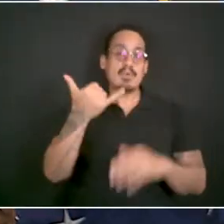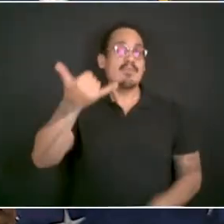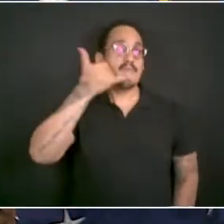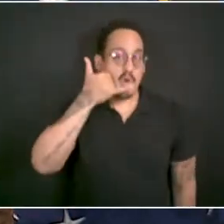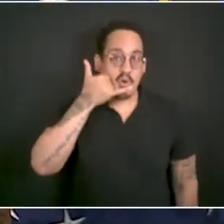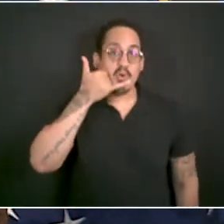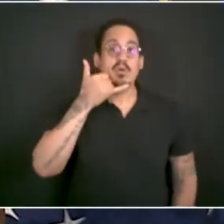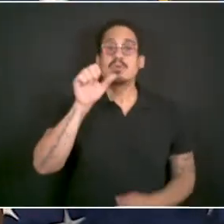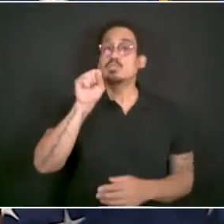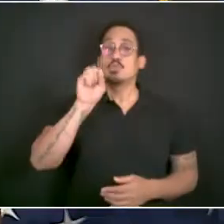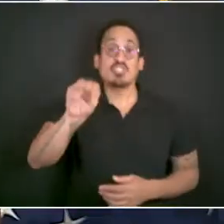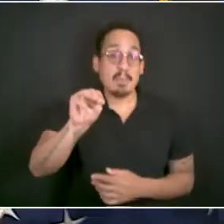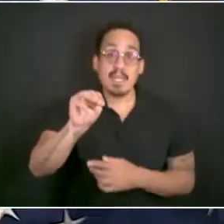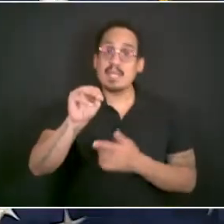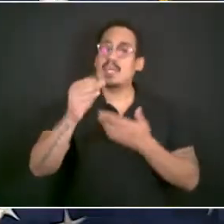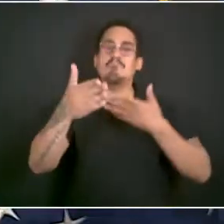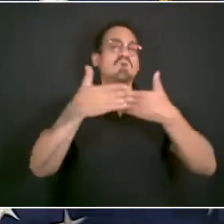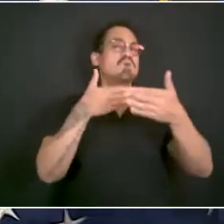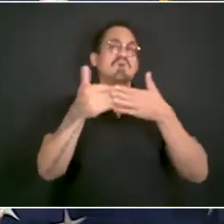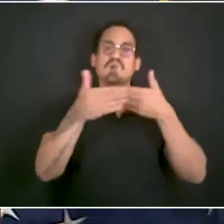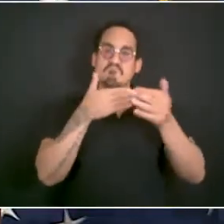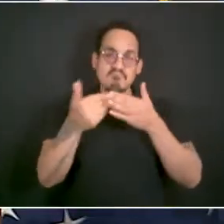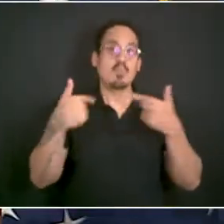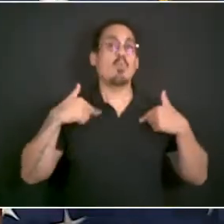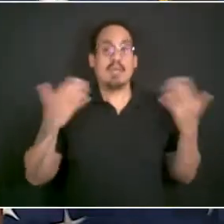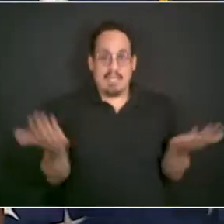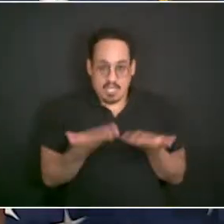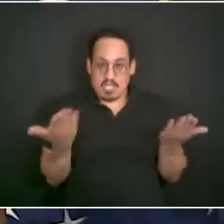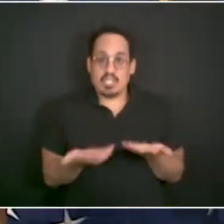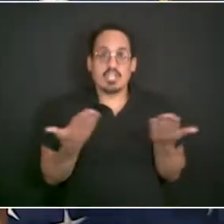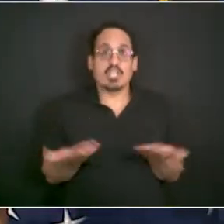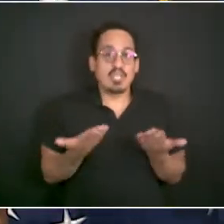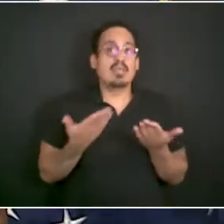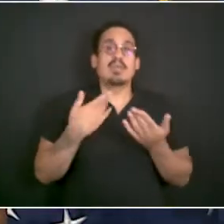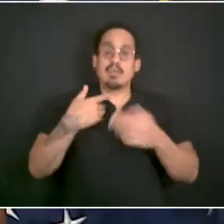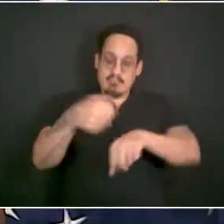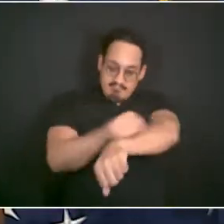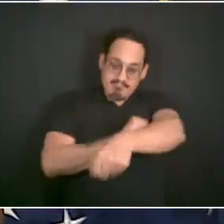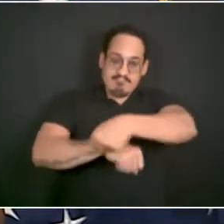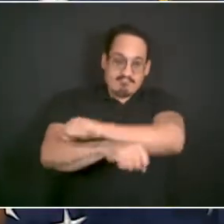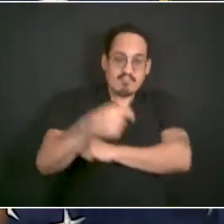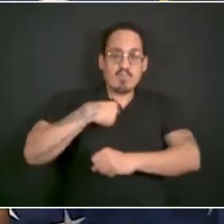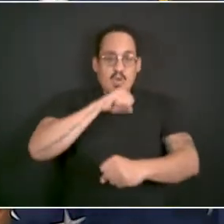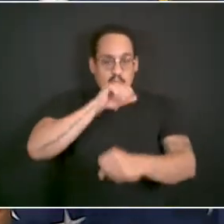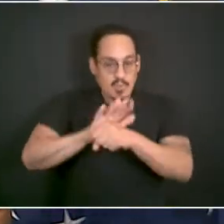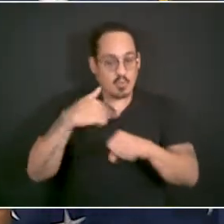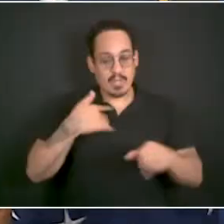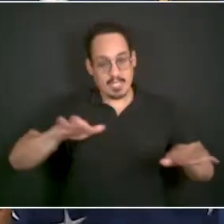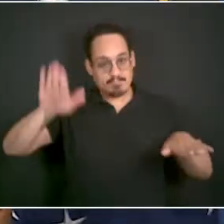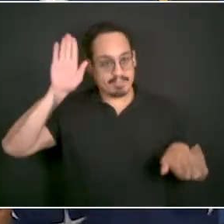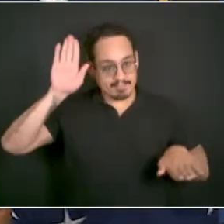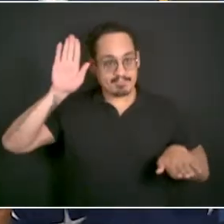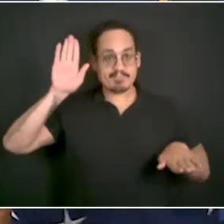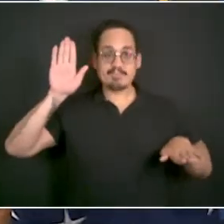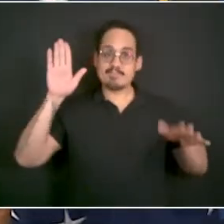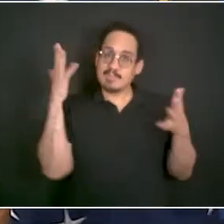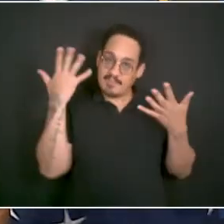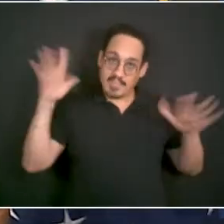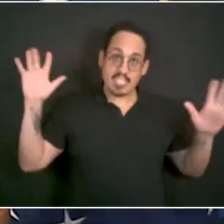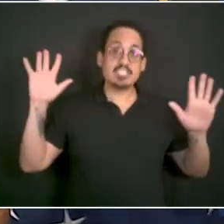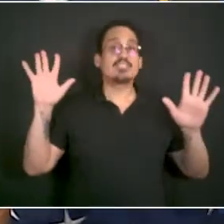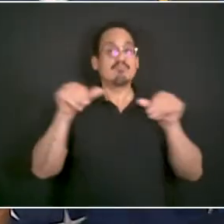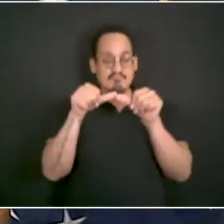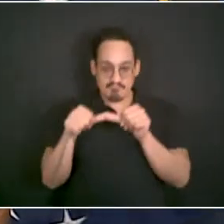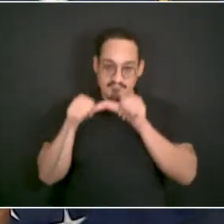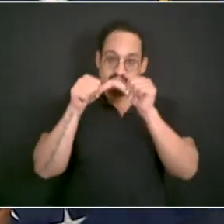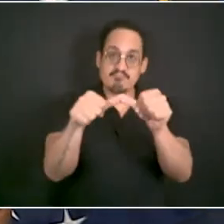leadership and all who are here to get this done. Once again, the commitment is from when you take the oath into the grave and beyond. And just 2